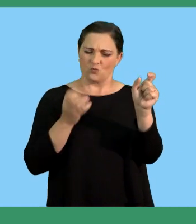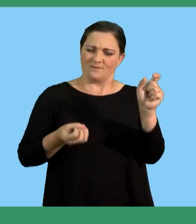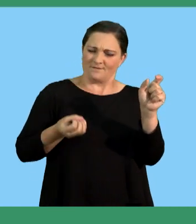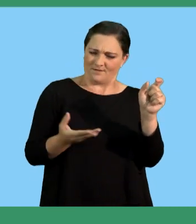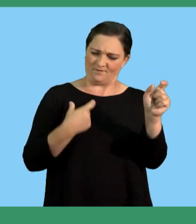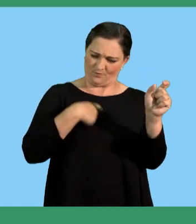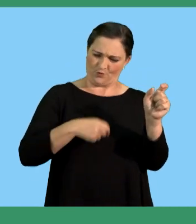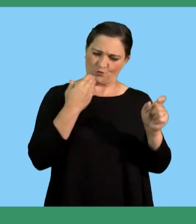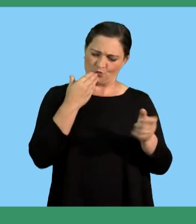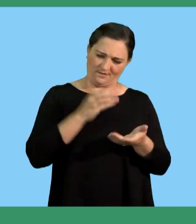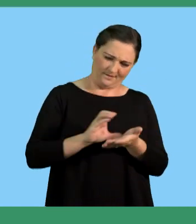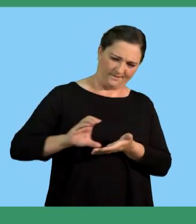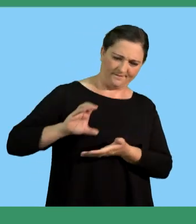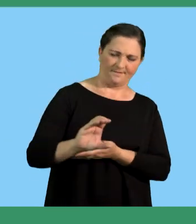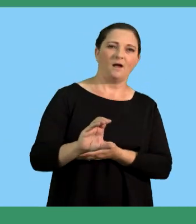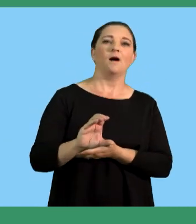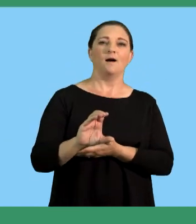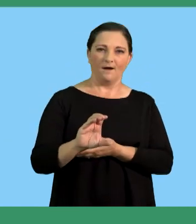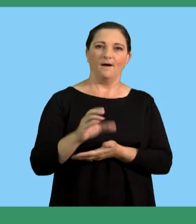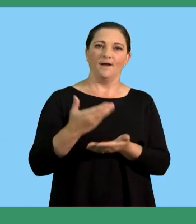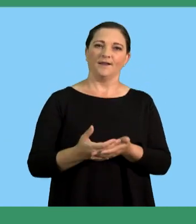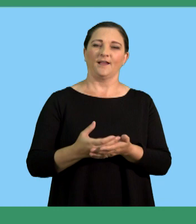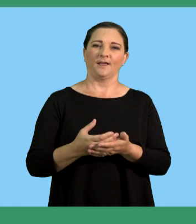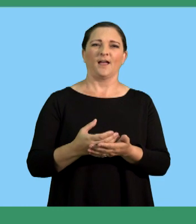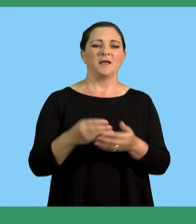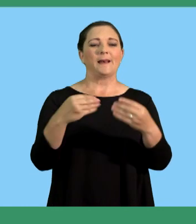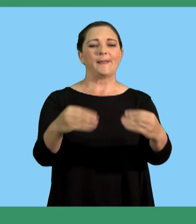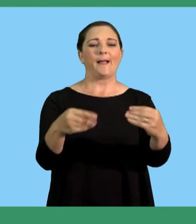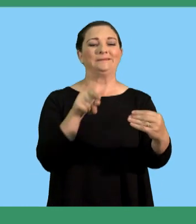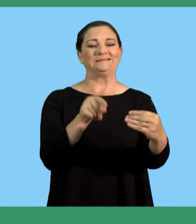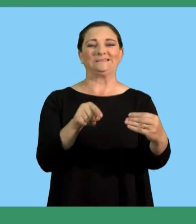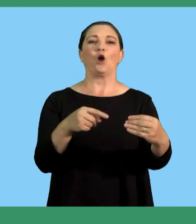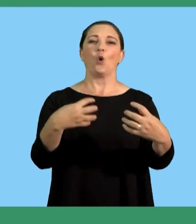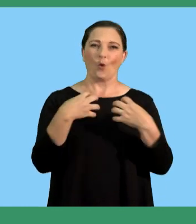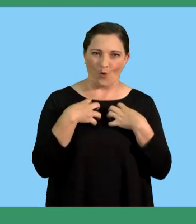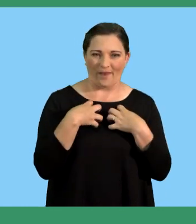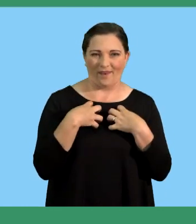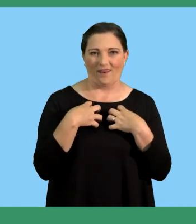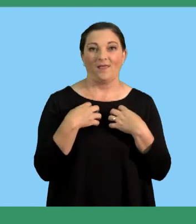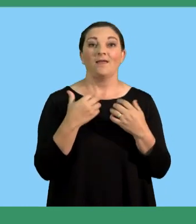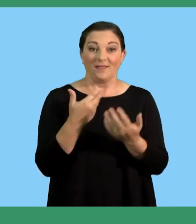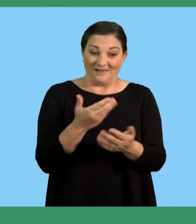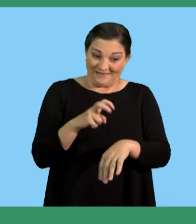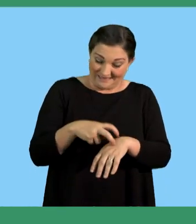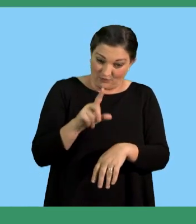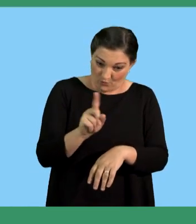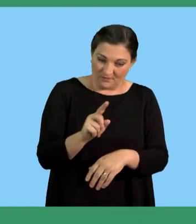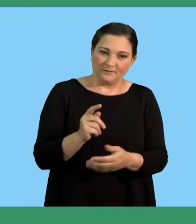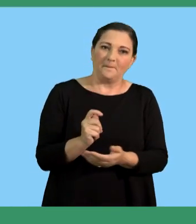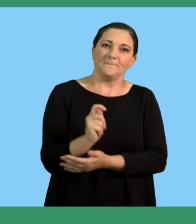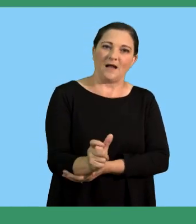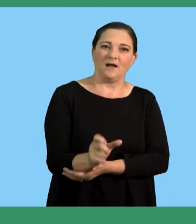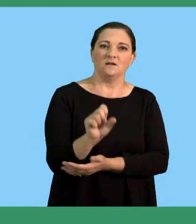an opportunity to obtain part of ownership of a company. So for one to be an owner of a company, they need to buy